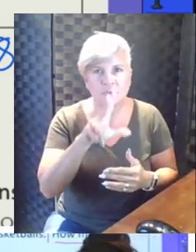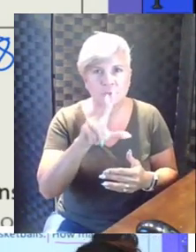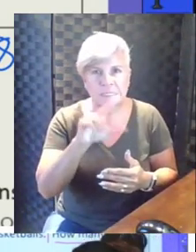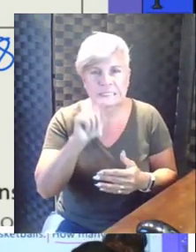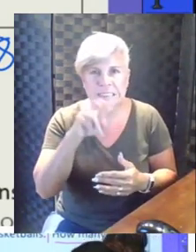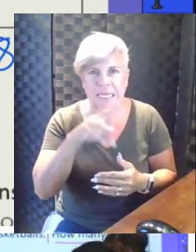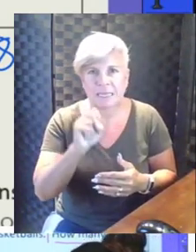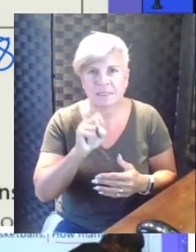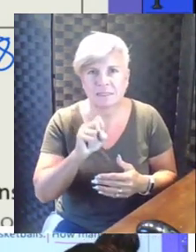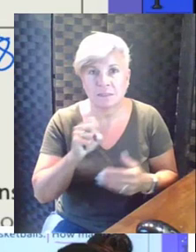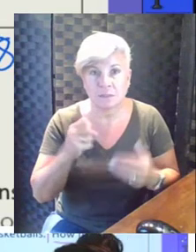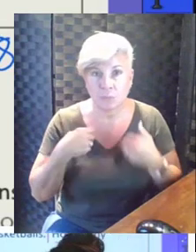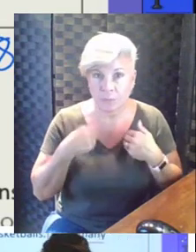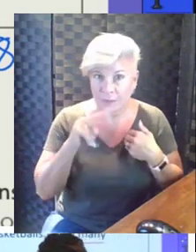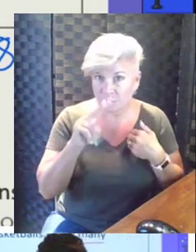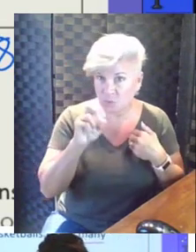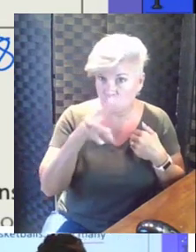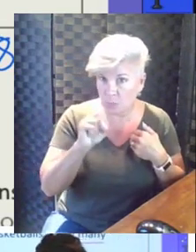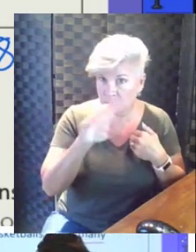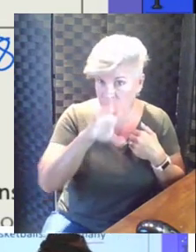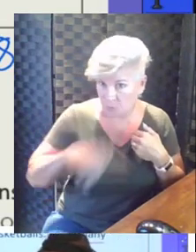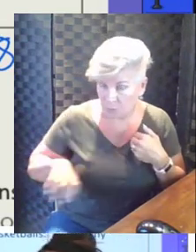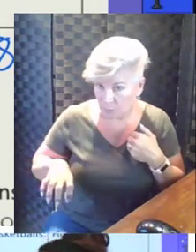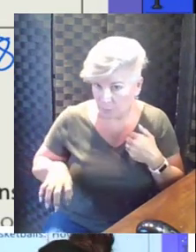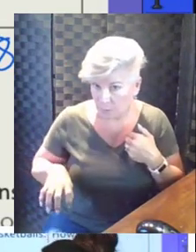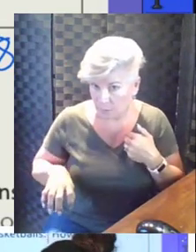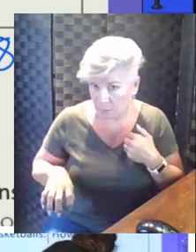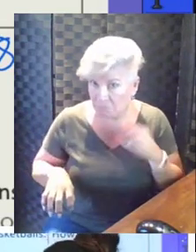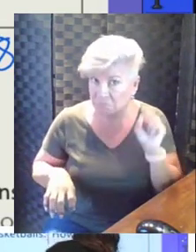tens. Do we have 2 ones to take away?